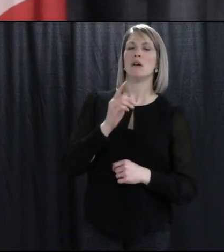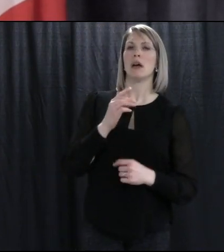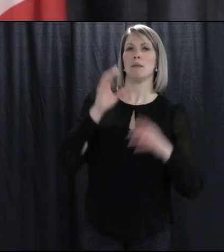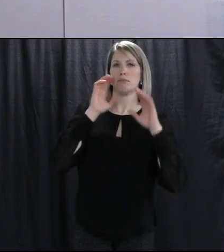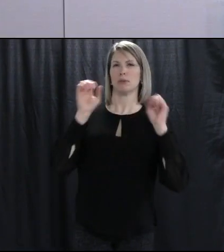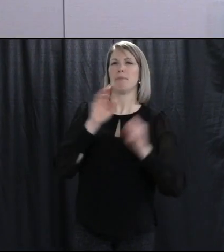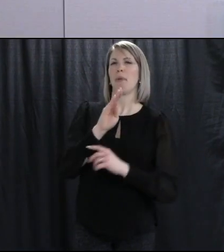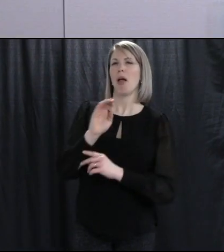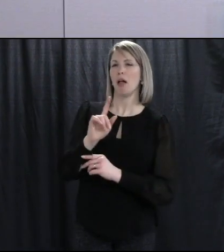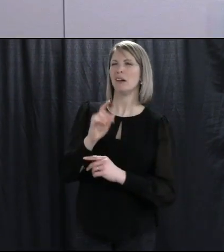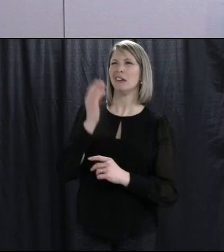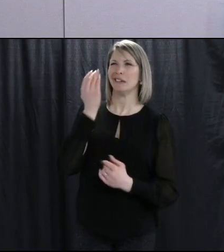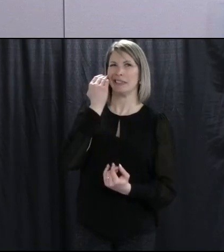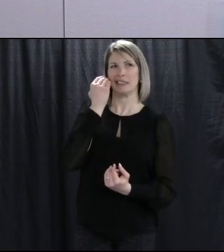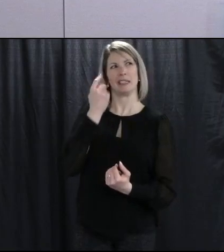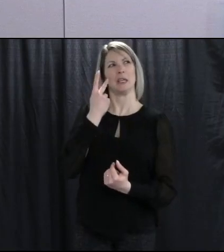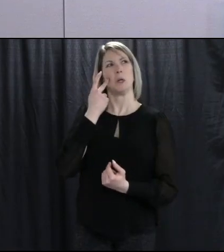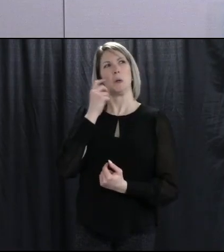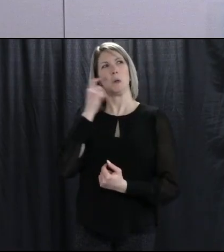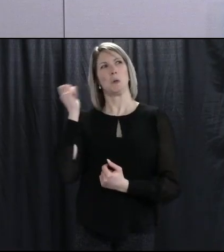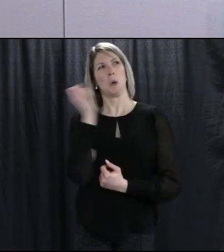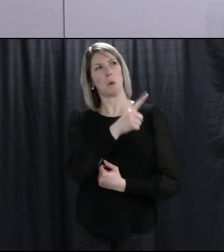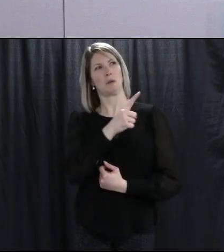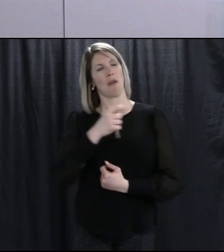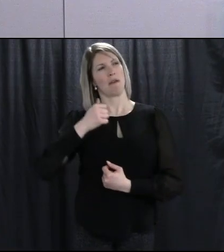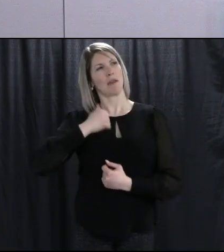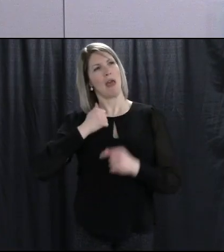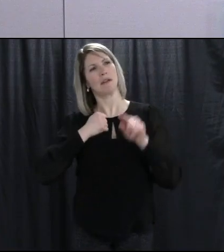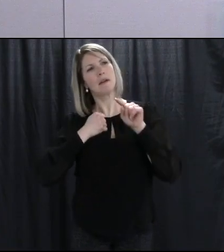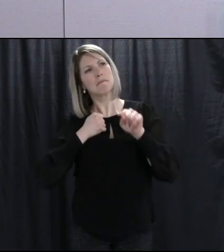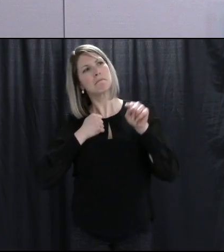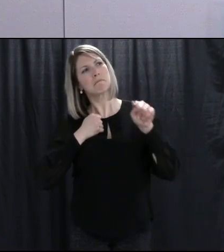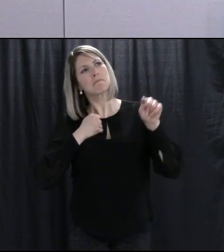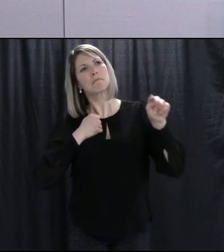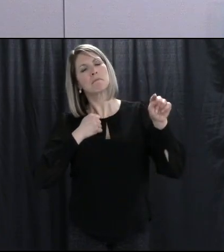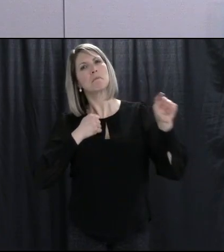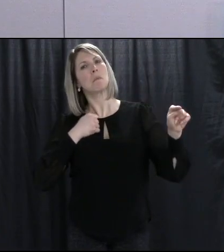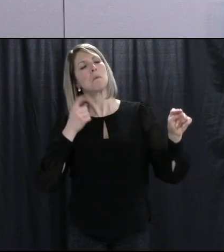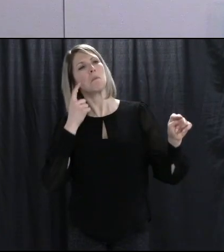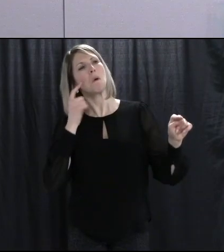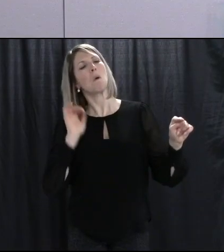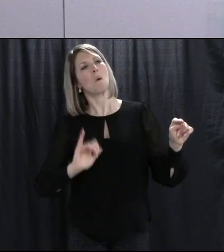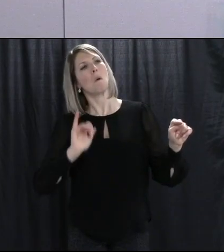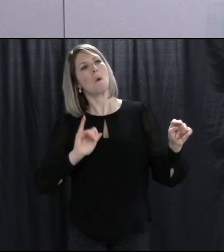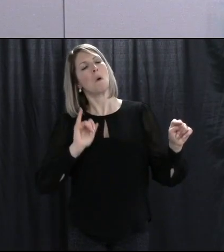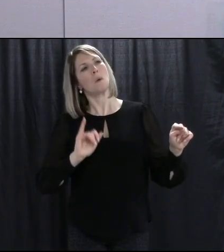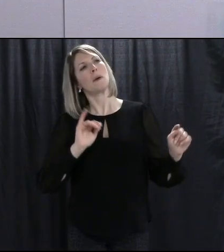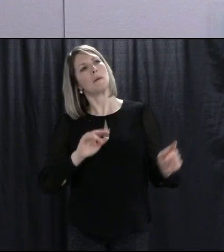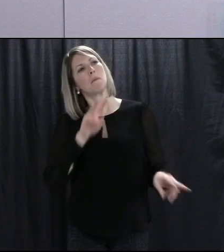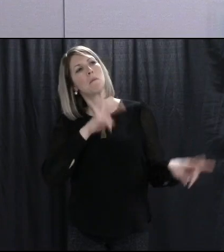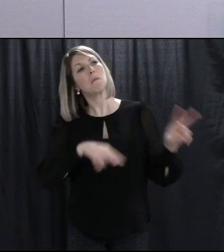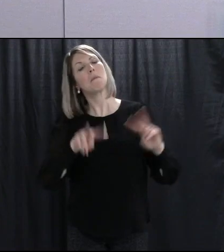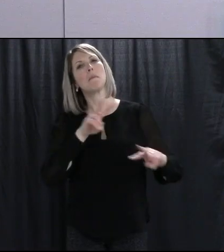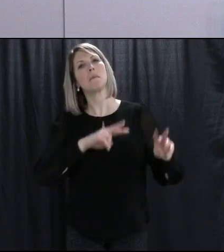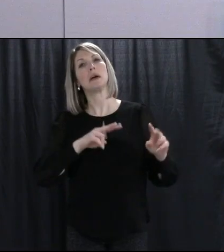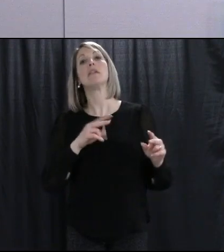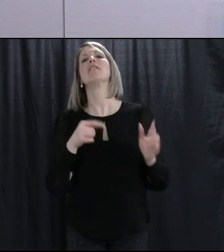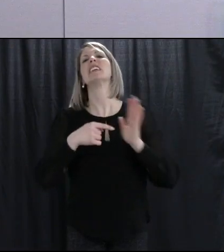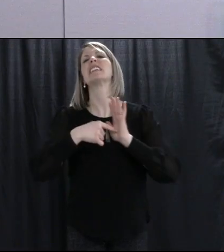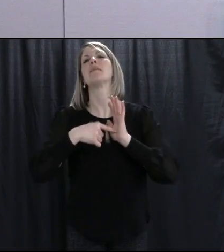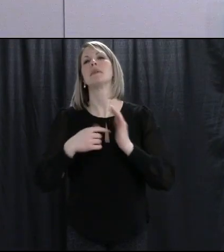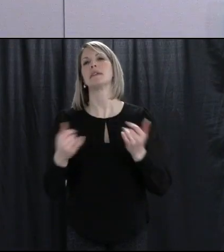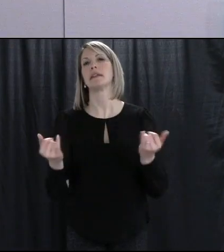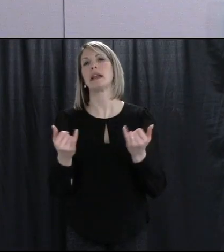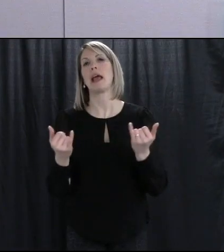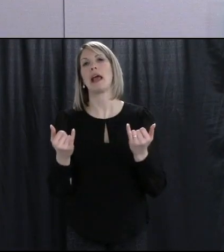that we're seeing across the country, is we are actually learning from what's happening in other provinces. Today, for instance,